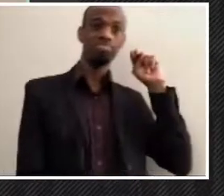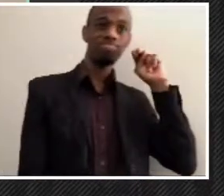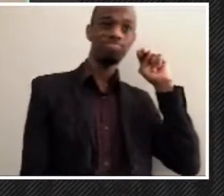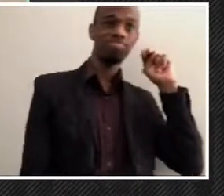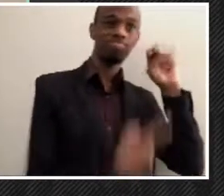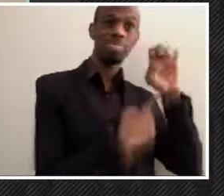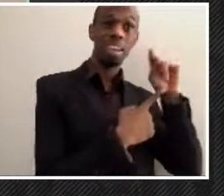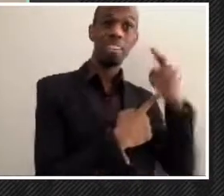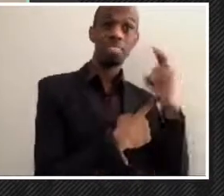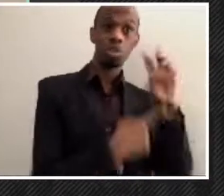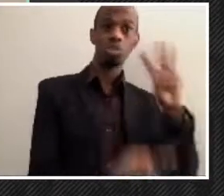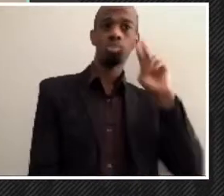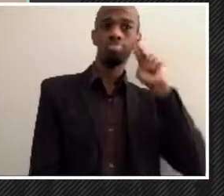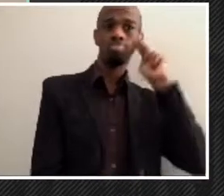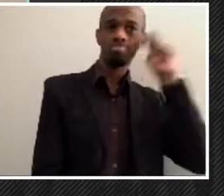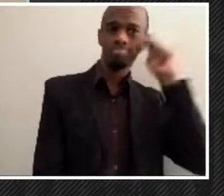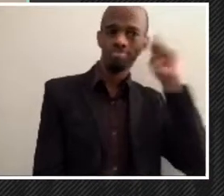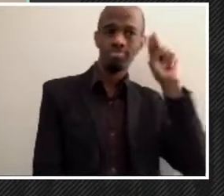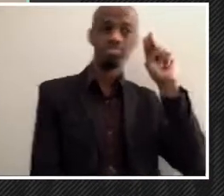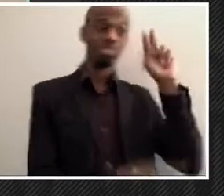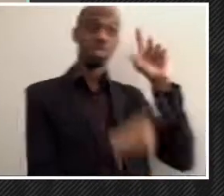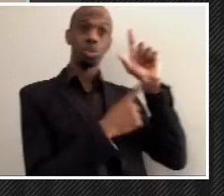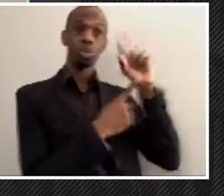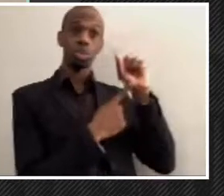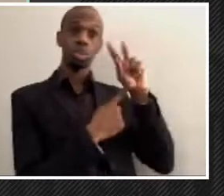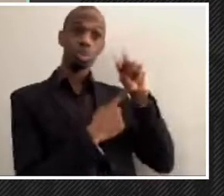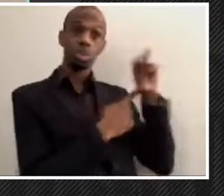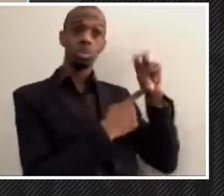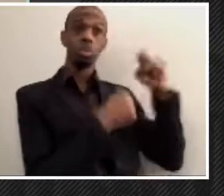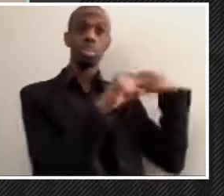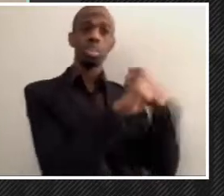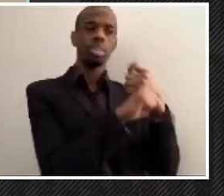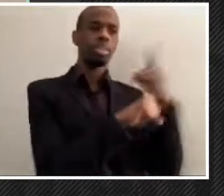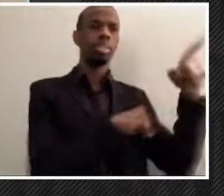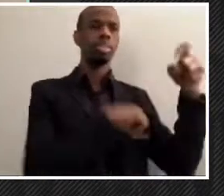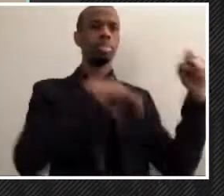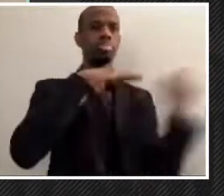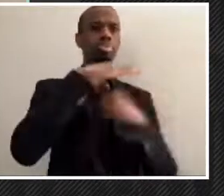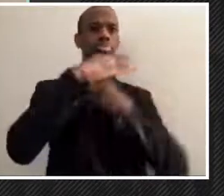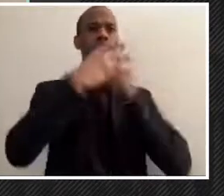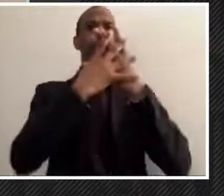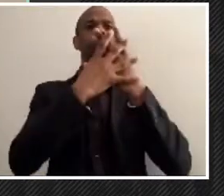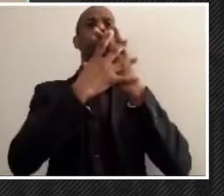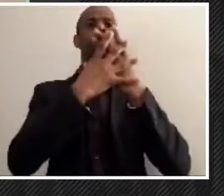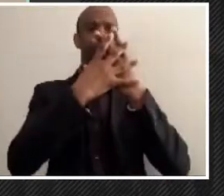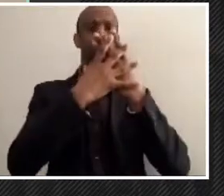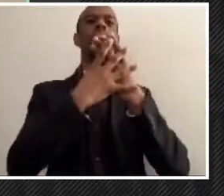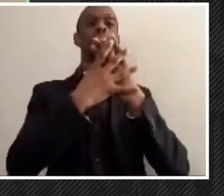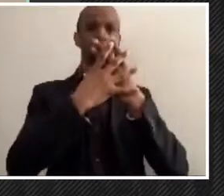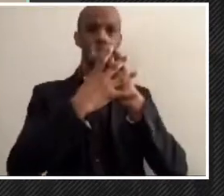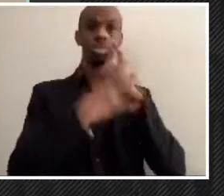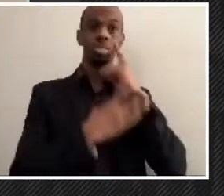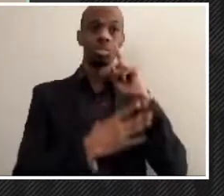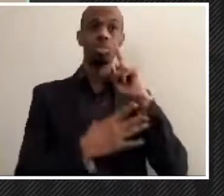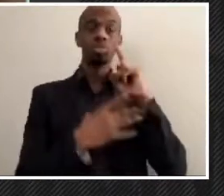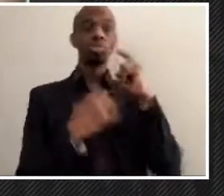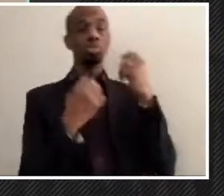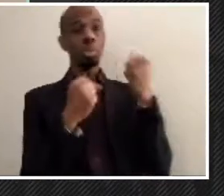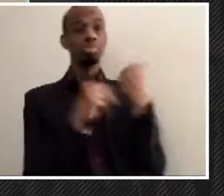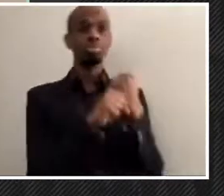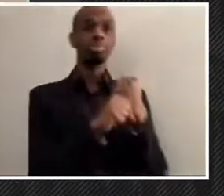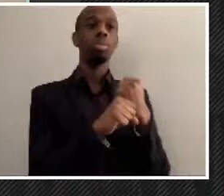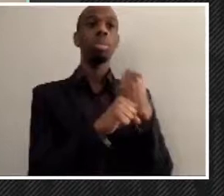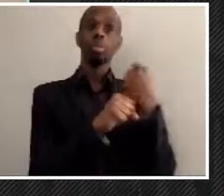years behind bars from the age of 16 years old in solitary confinement. You know, I was able to go to suburban schools, but my mother had